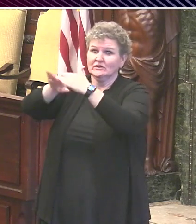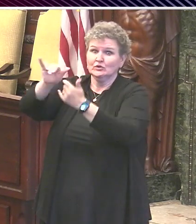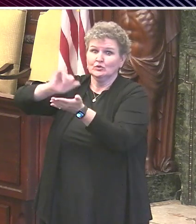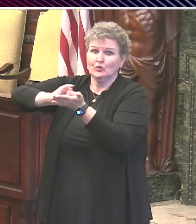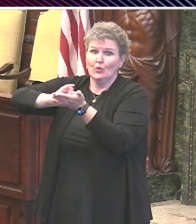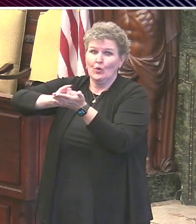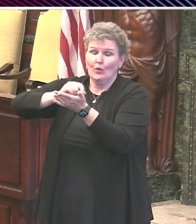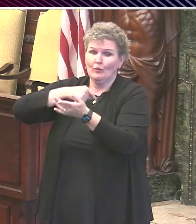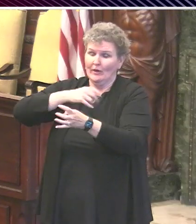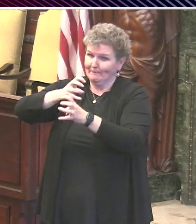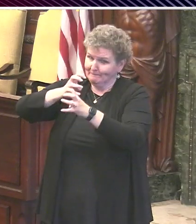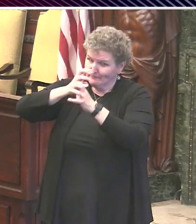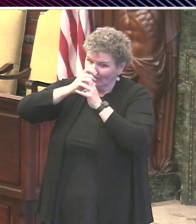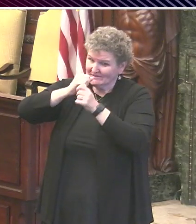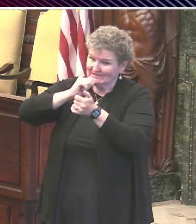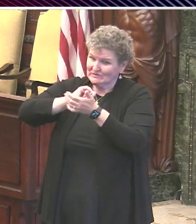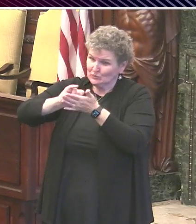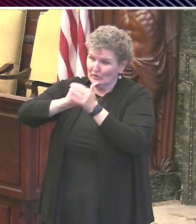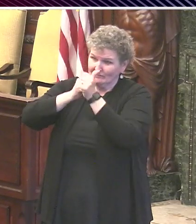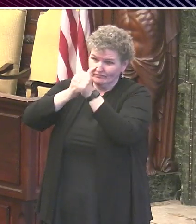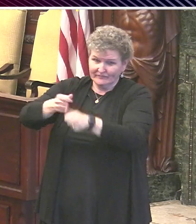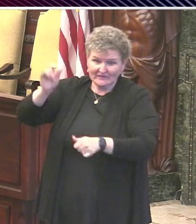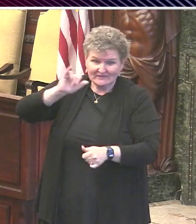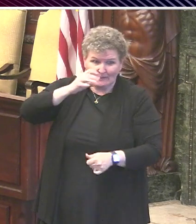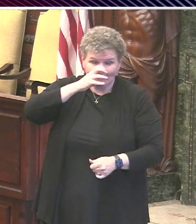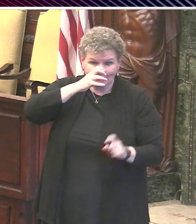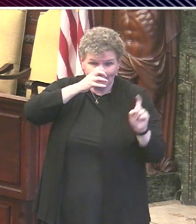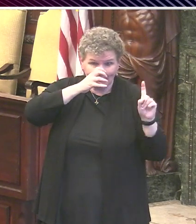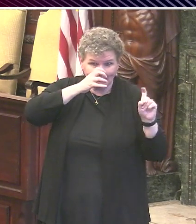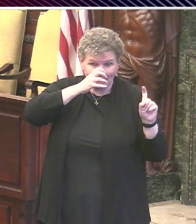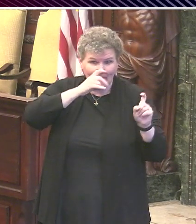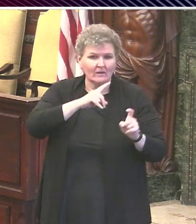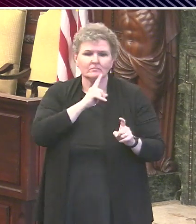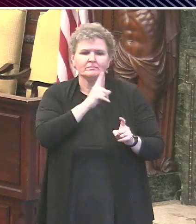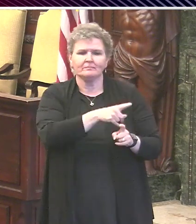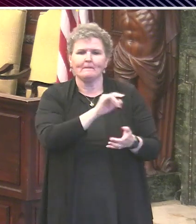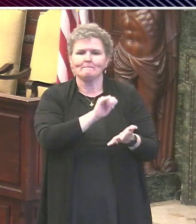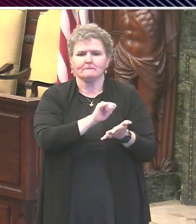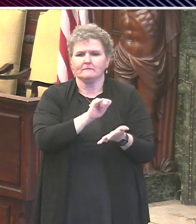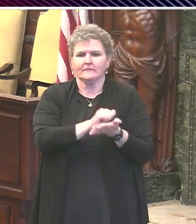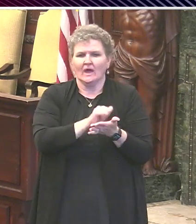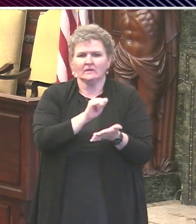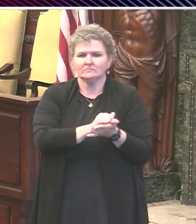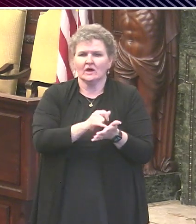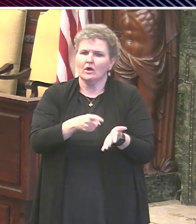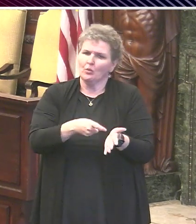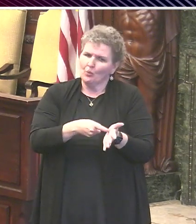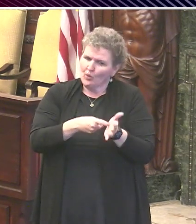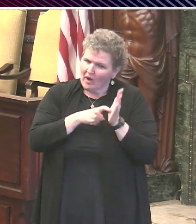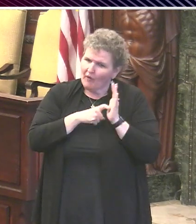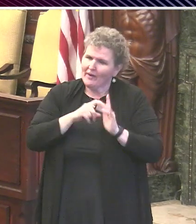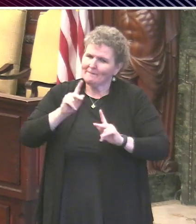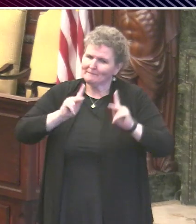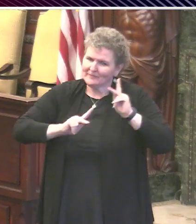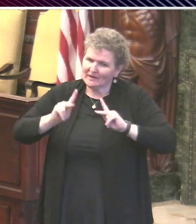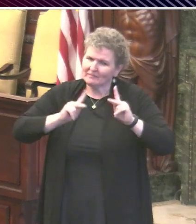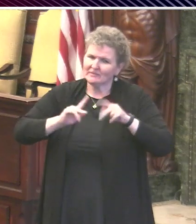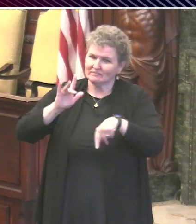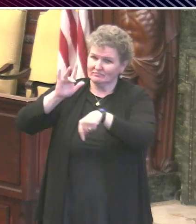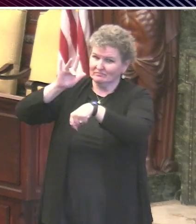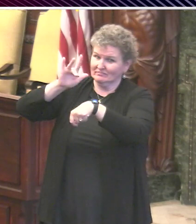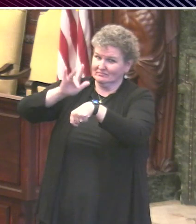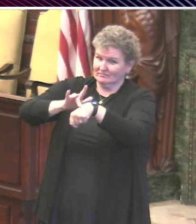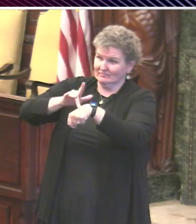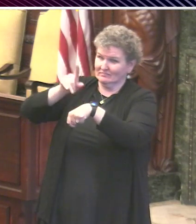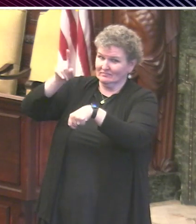similar? Yeah, I don't think there's any practical way for us to put requirements on people traveling in and out of the city. There's just so many ways to travel in and